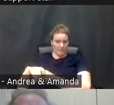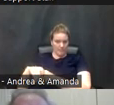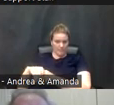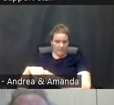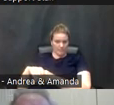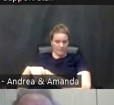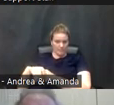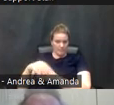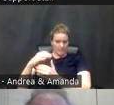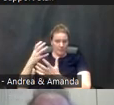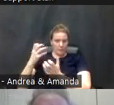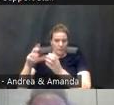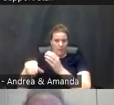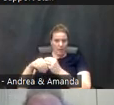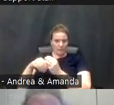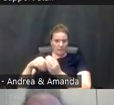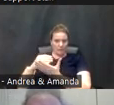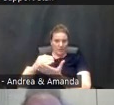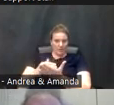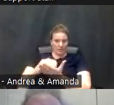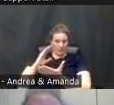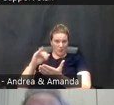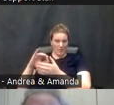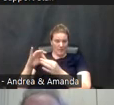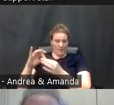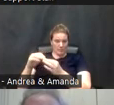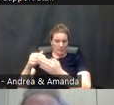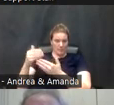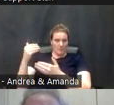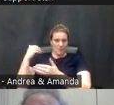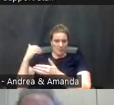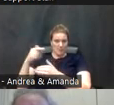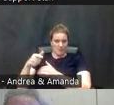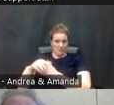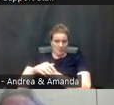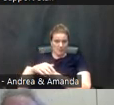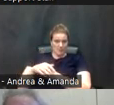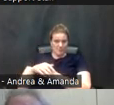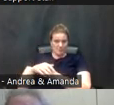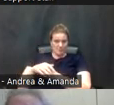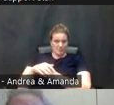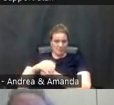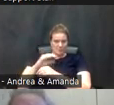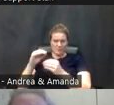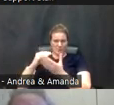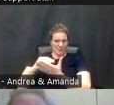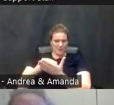that you want to add it to the list. I know it was mentioned before, and I think we don't have a